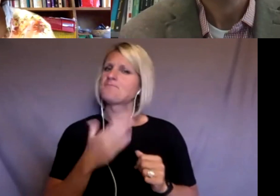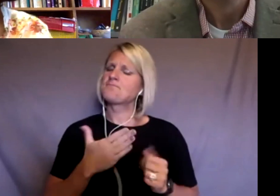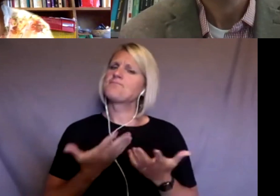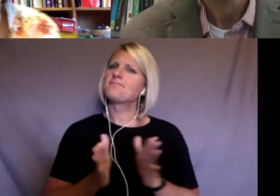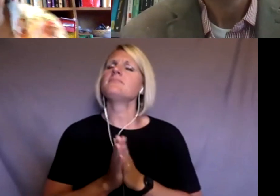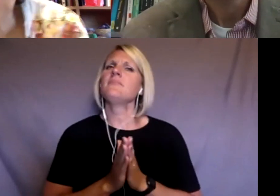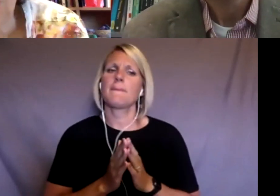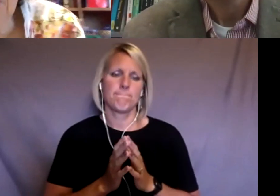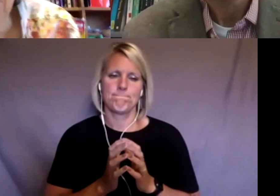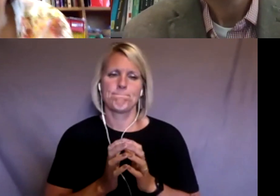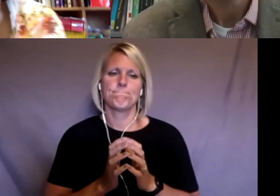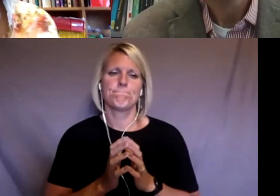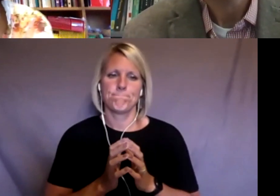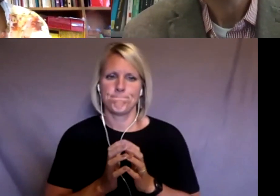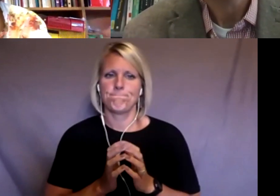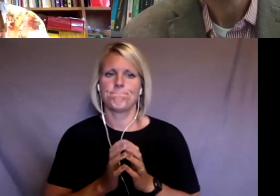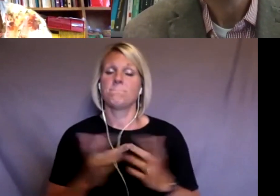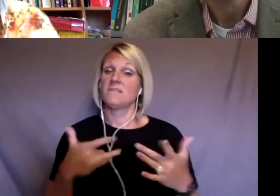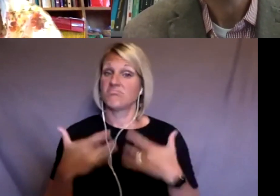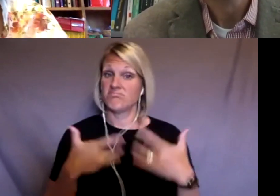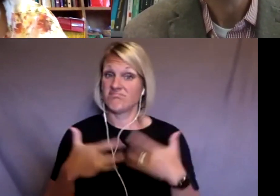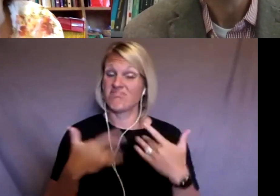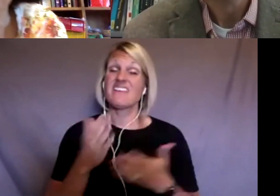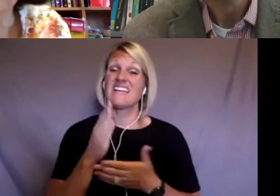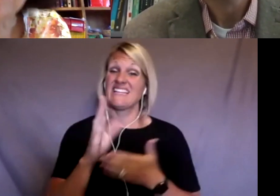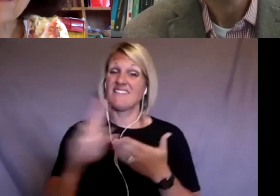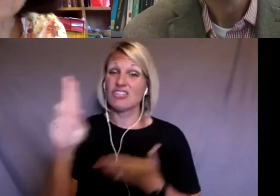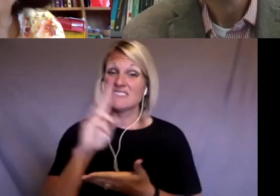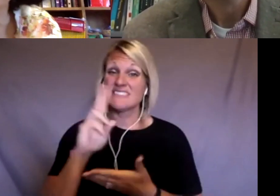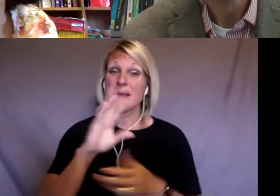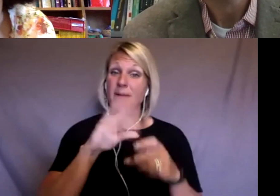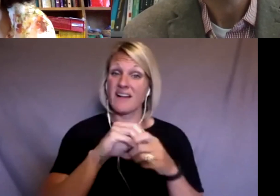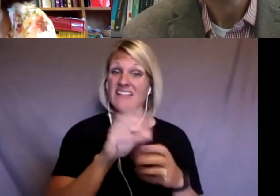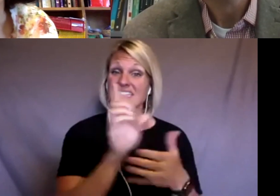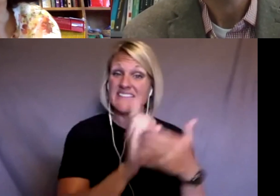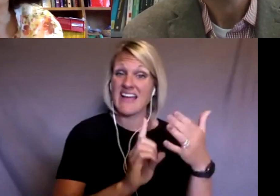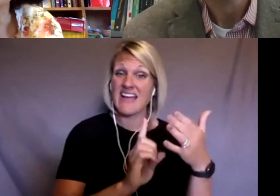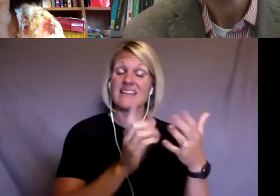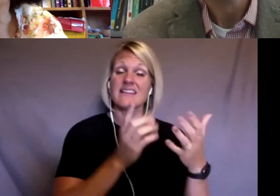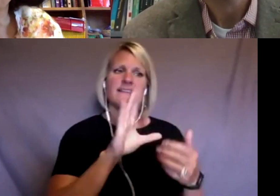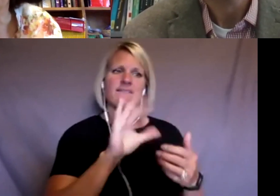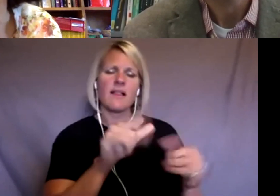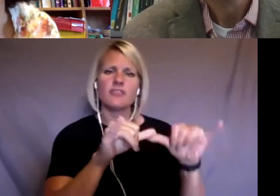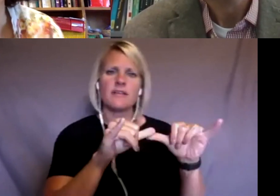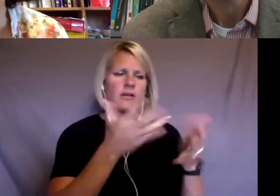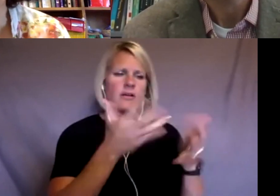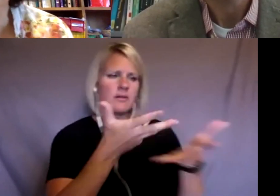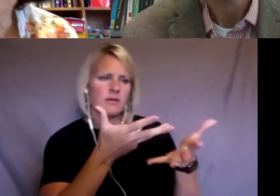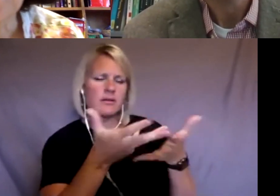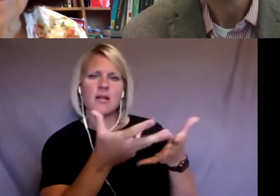institutions starting joint programs, sometimes between planning and civil engineering, where people are getting a more